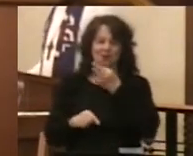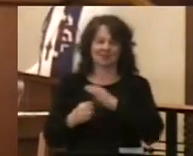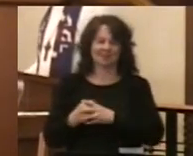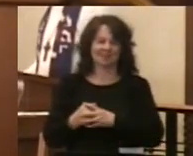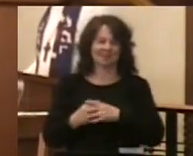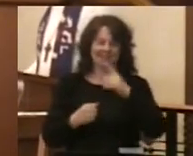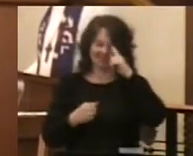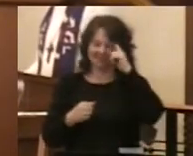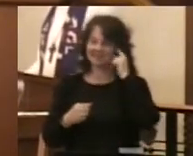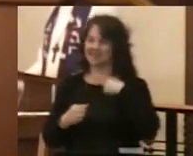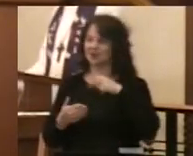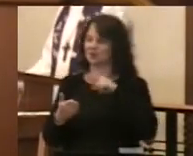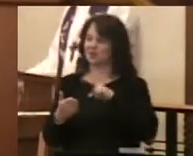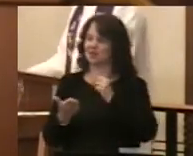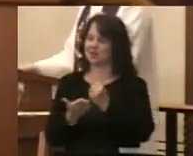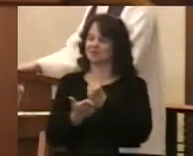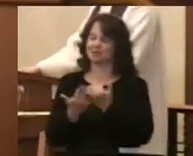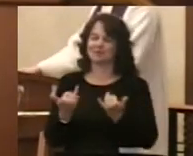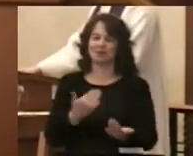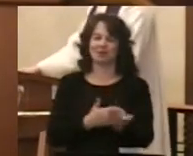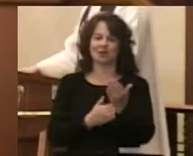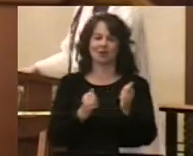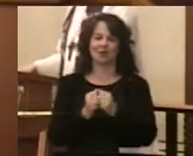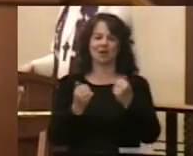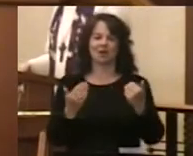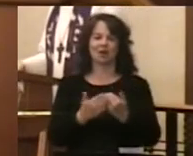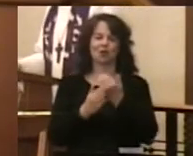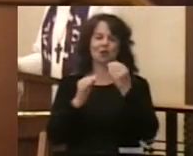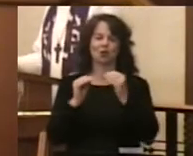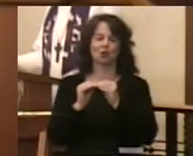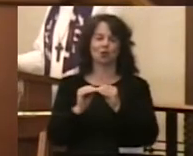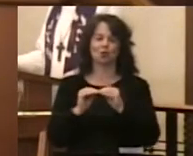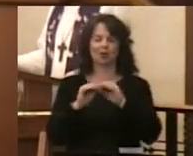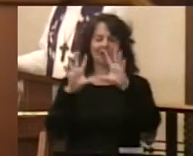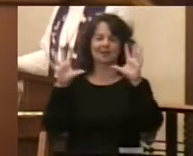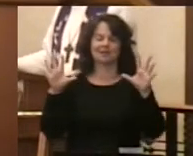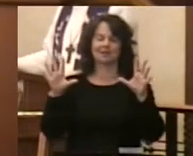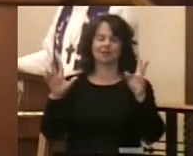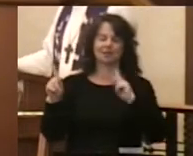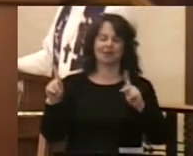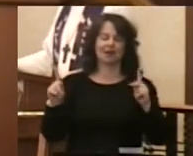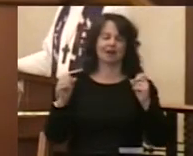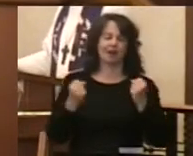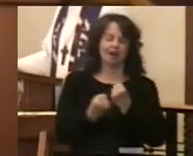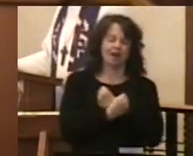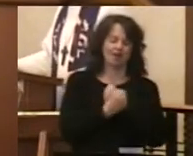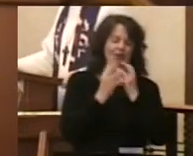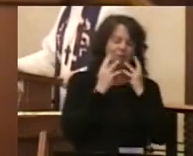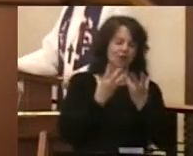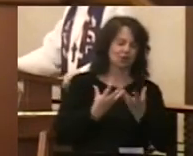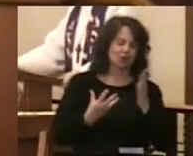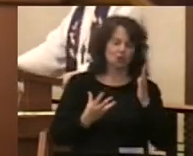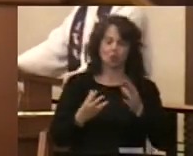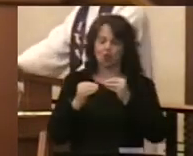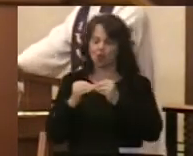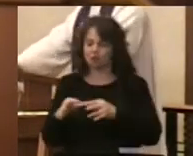I read the gospel this morning in a new light, hearing Jesus' words, those who love their beards will lose them.